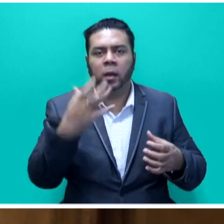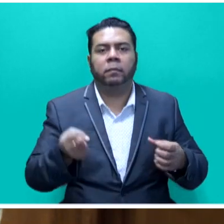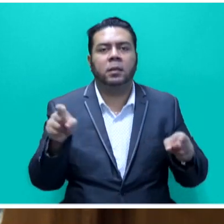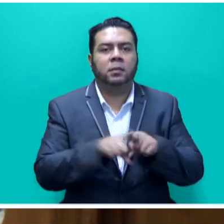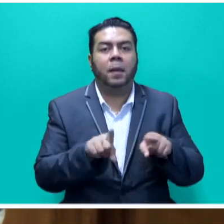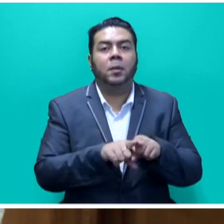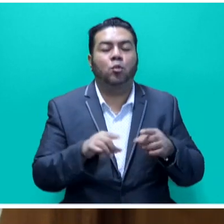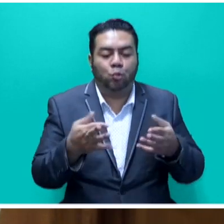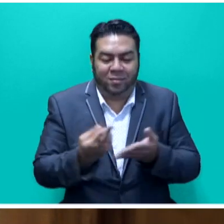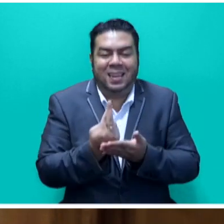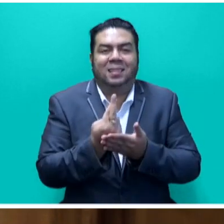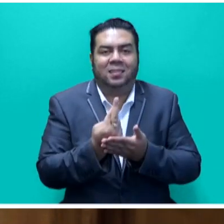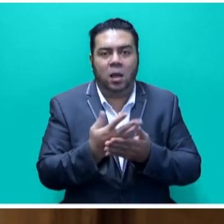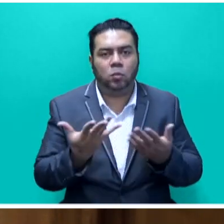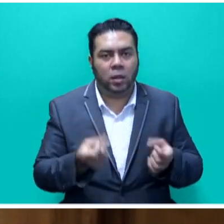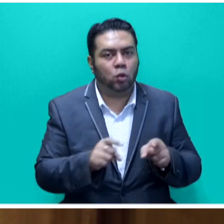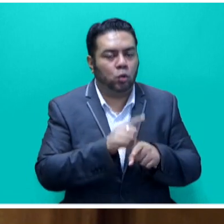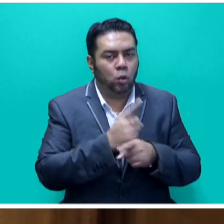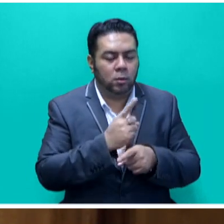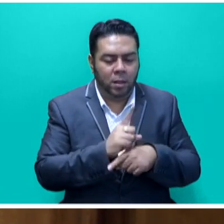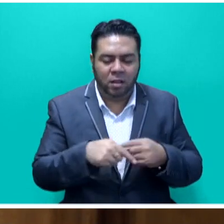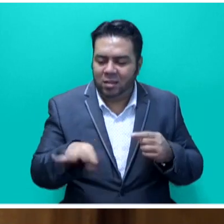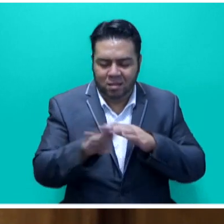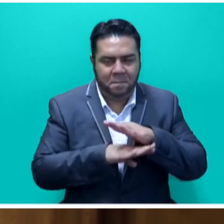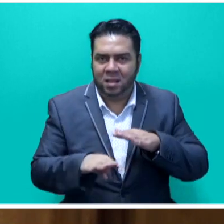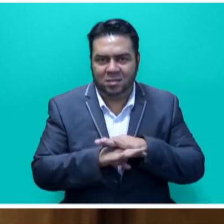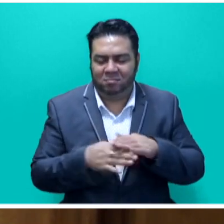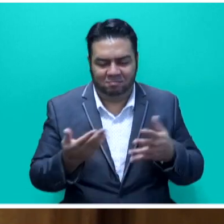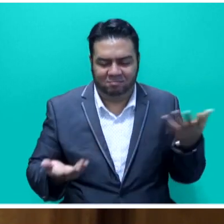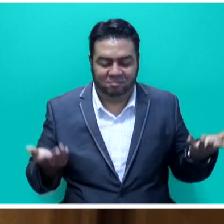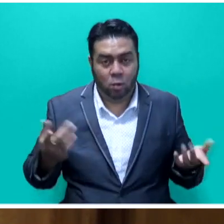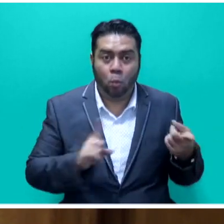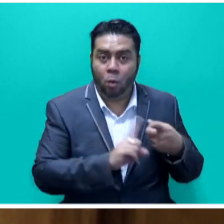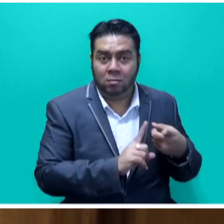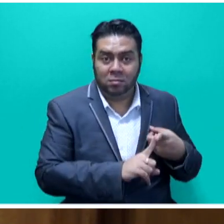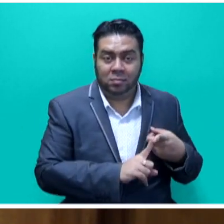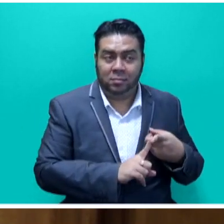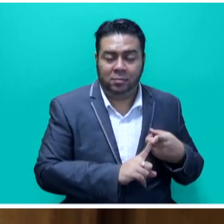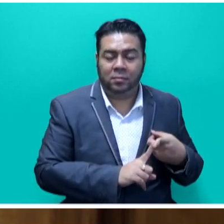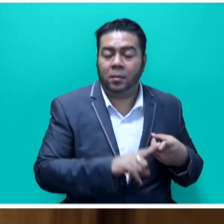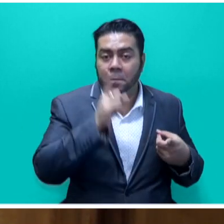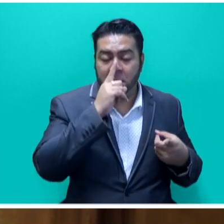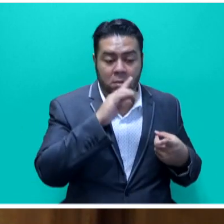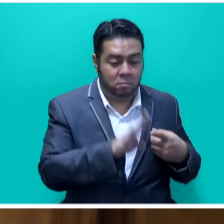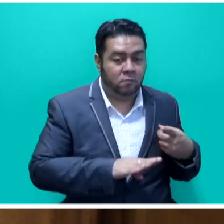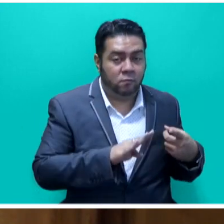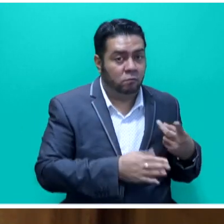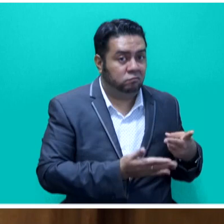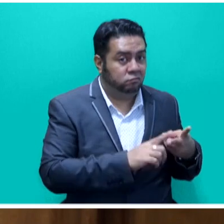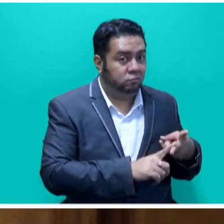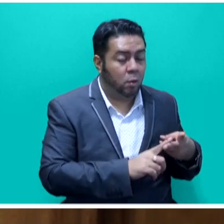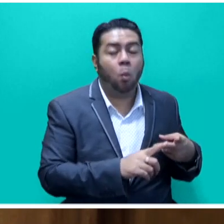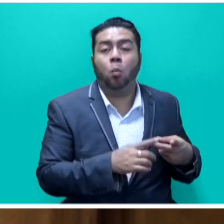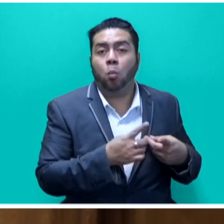there is any form of instability. There are two basic propositions. One, that people's vulnerability is influenced by the